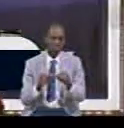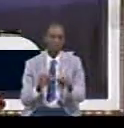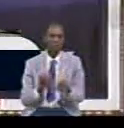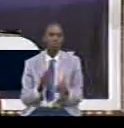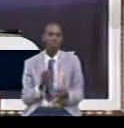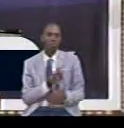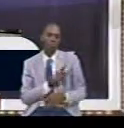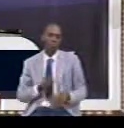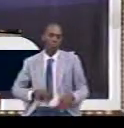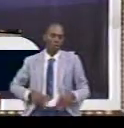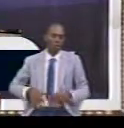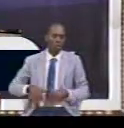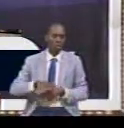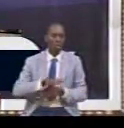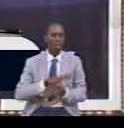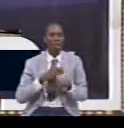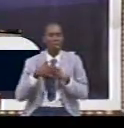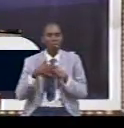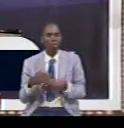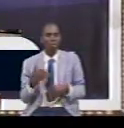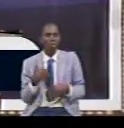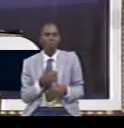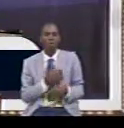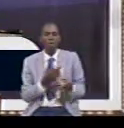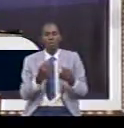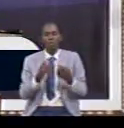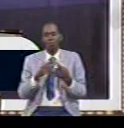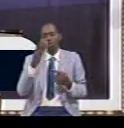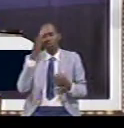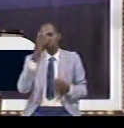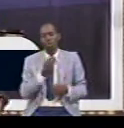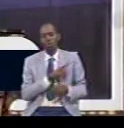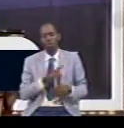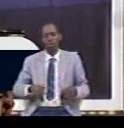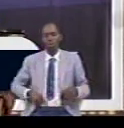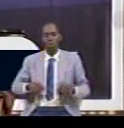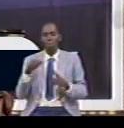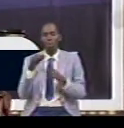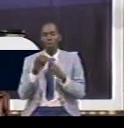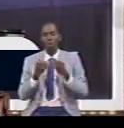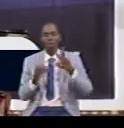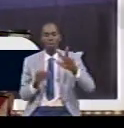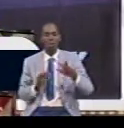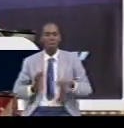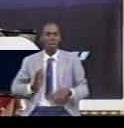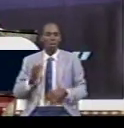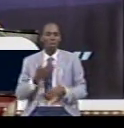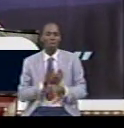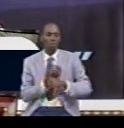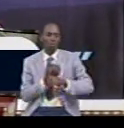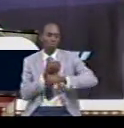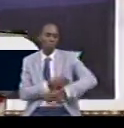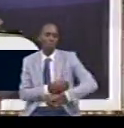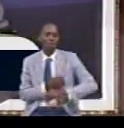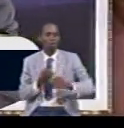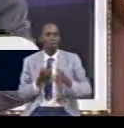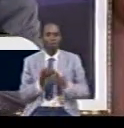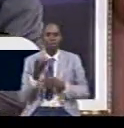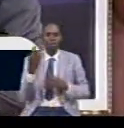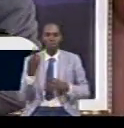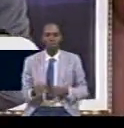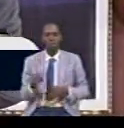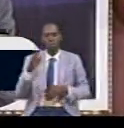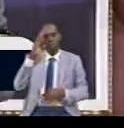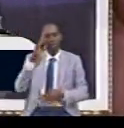to know the Lord. Point number three, our protection through the Son by the Father.